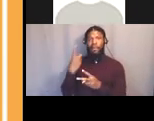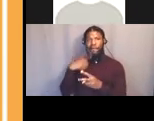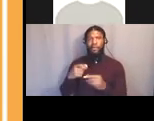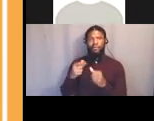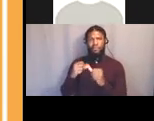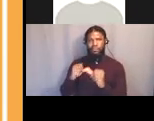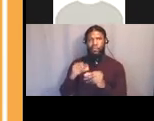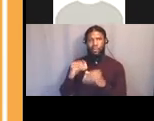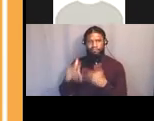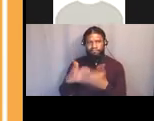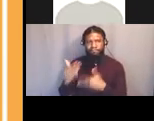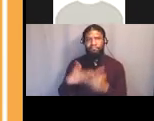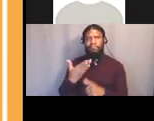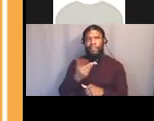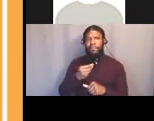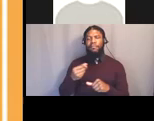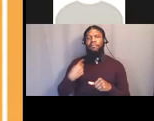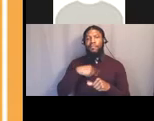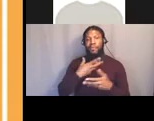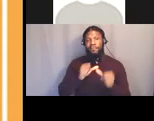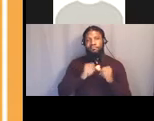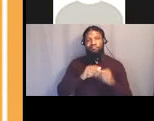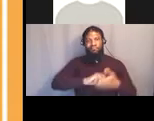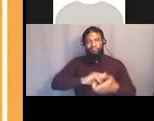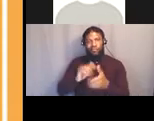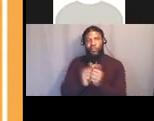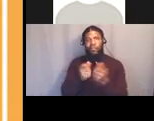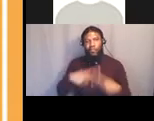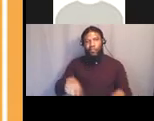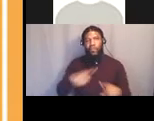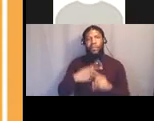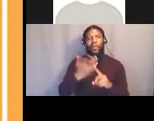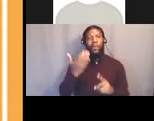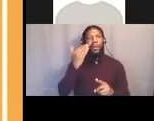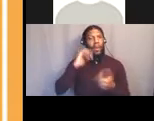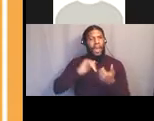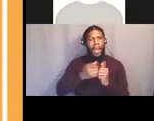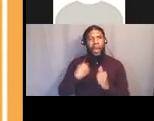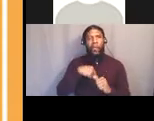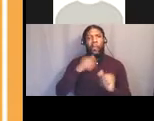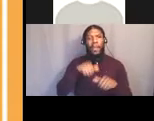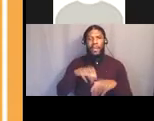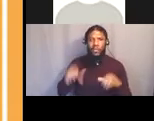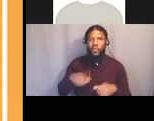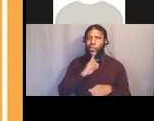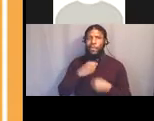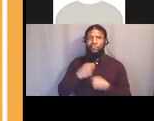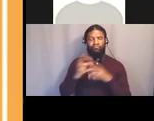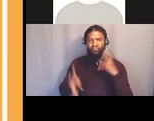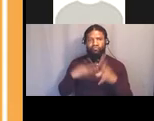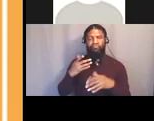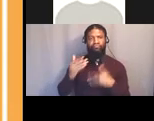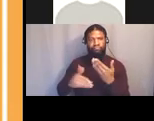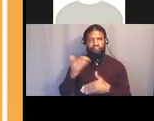we want to hear from you about how we can do that in the most sort of productive and generative way